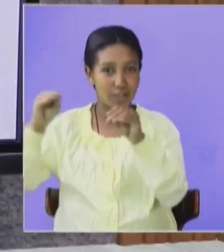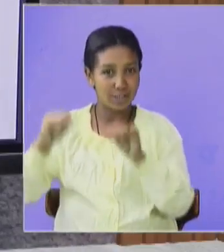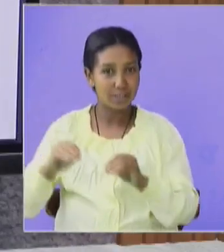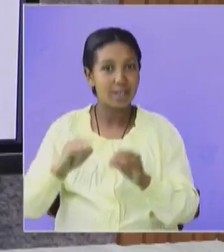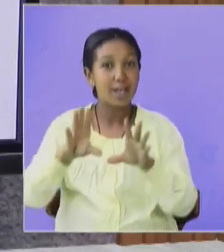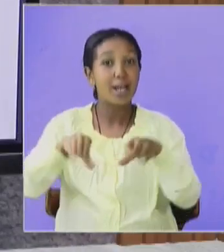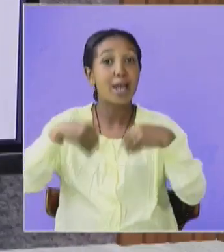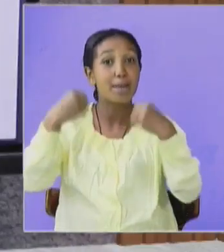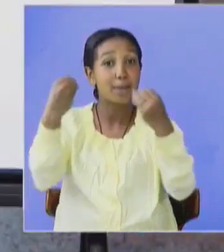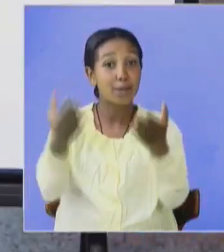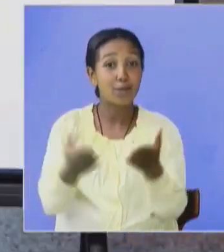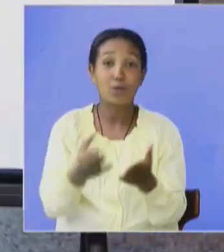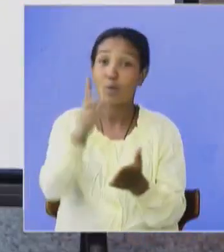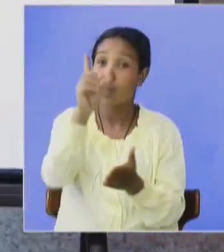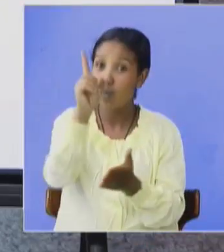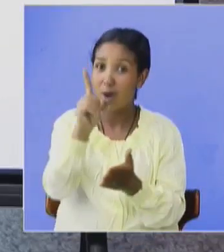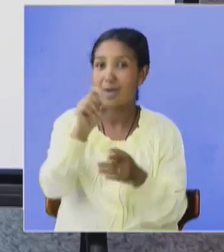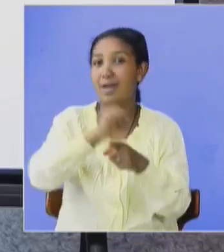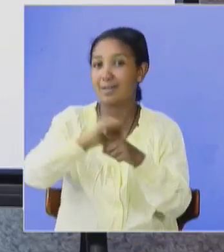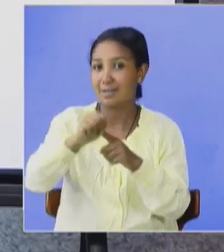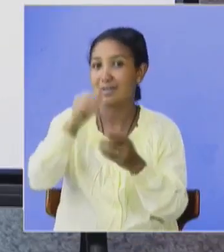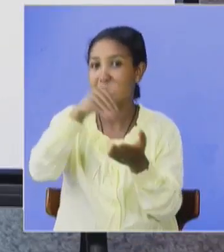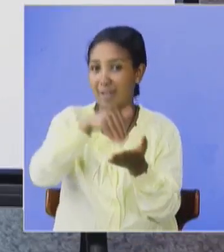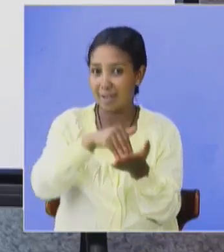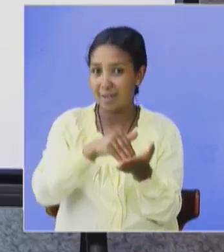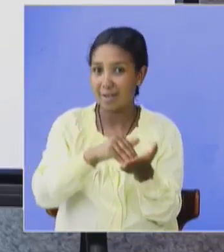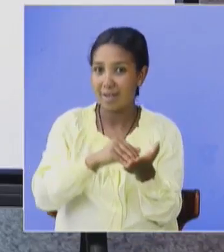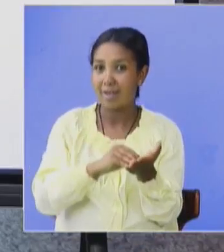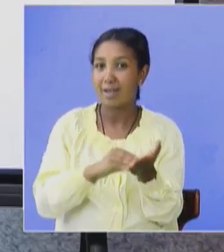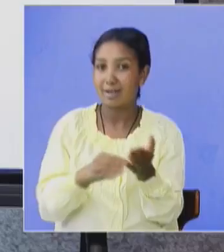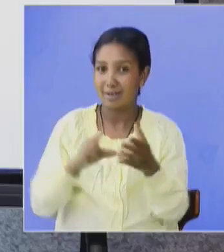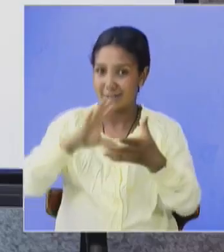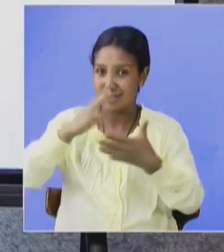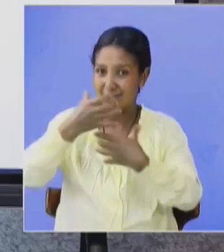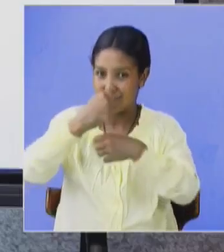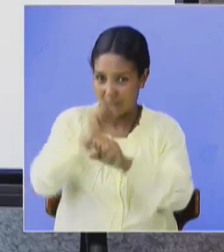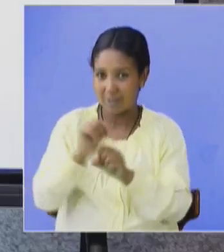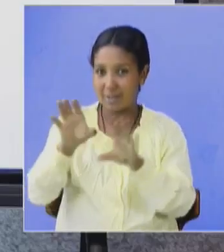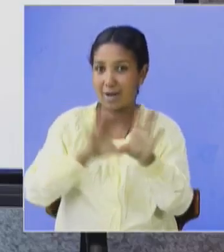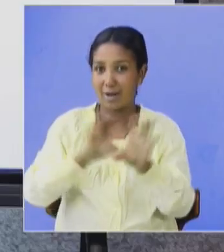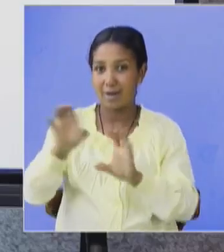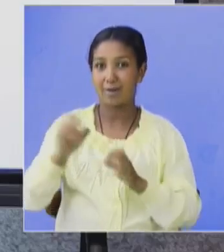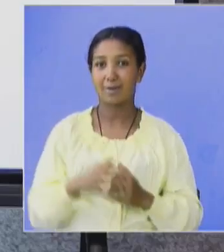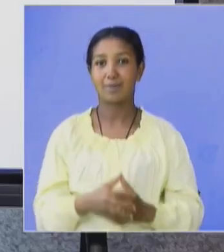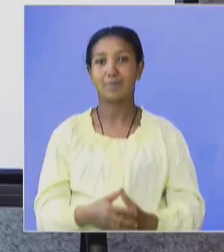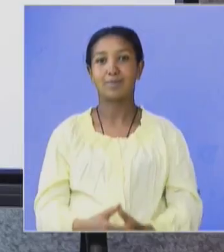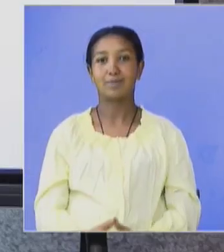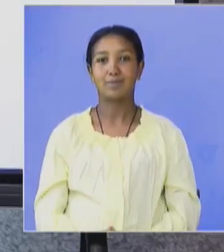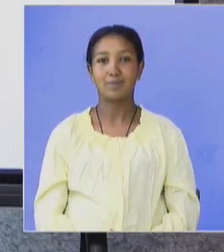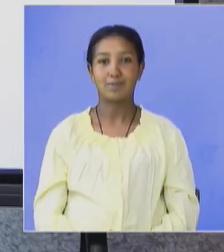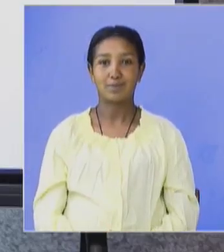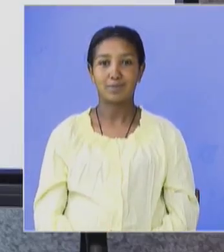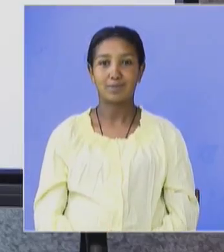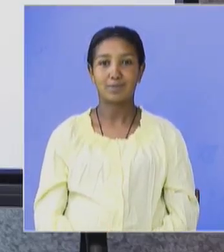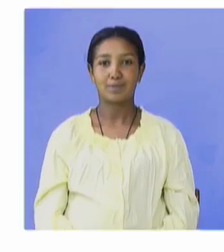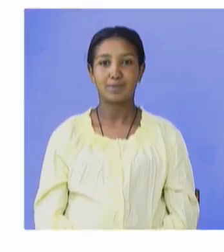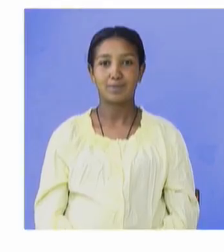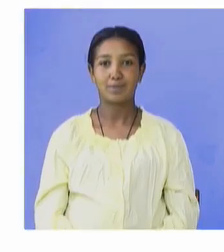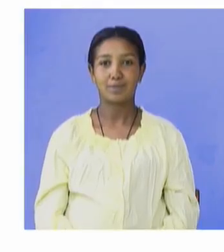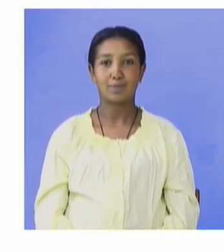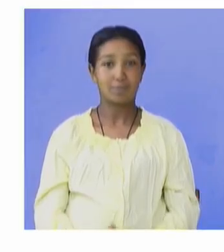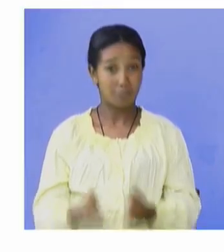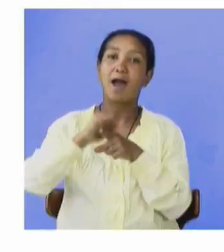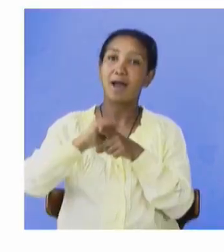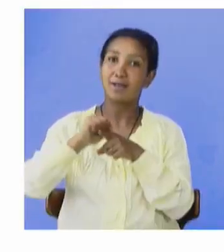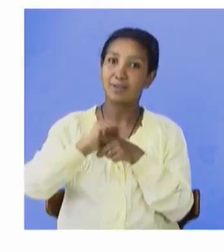me give you one exercise and let us summarize and conclude today's lesson. Stay with